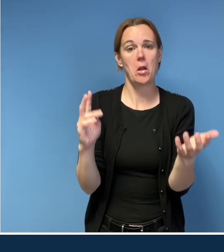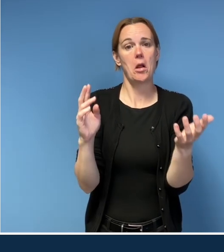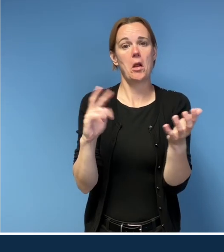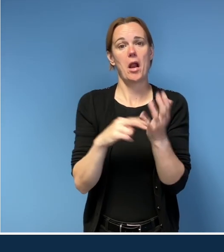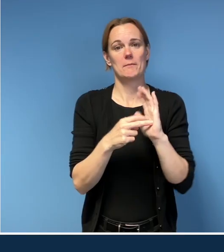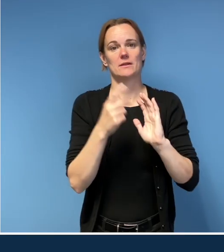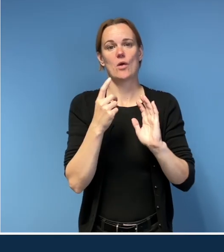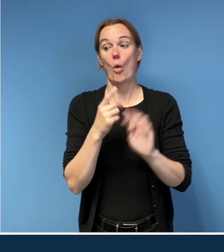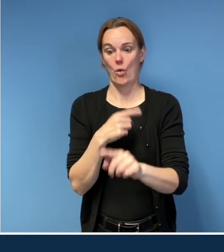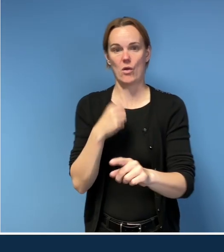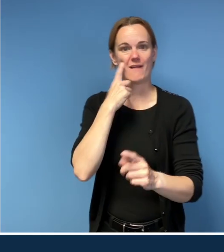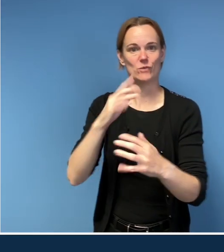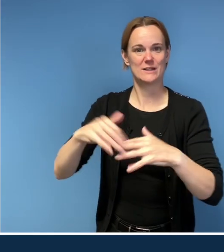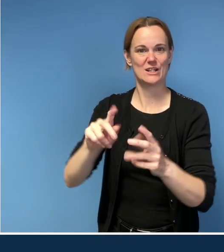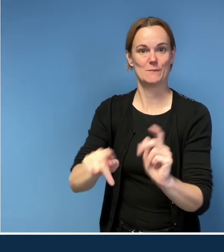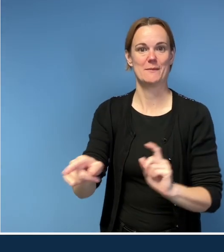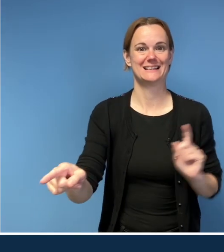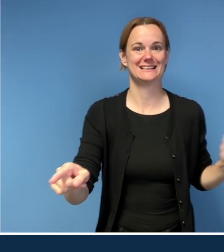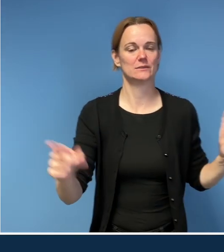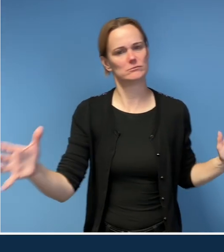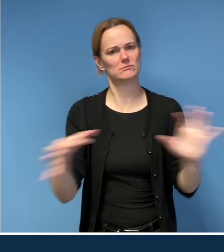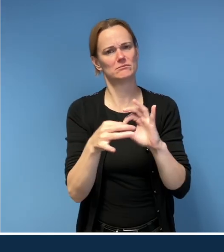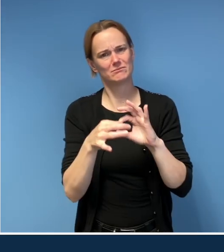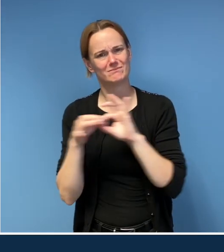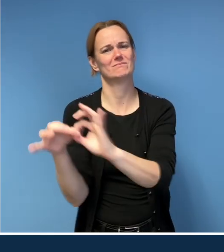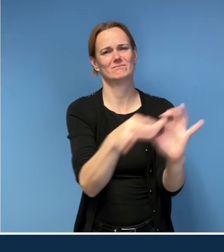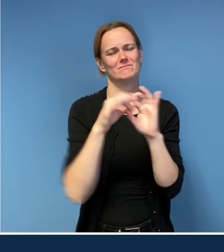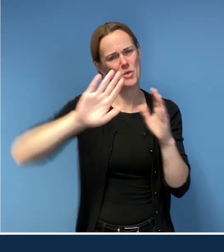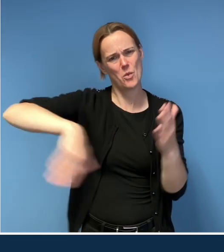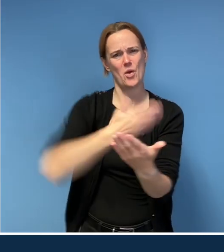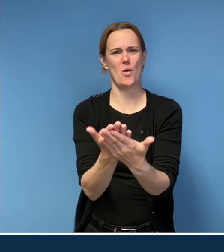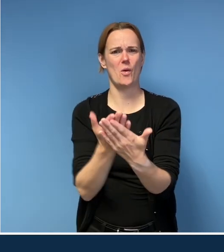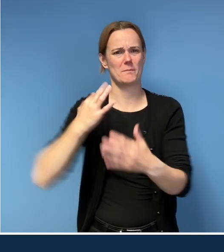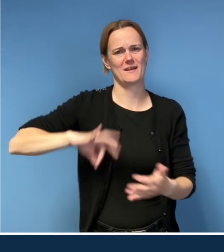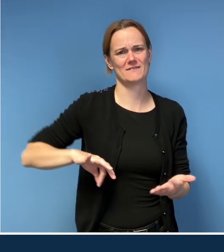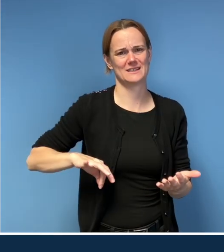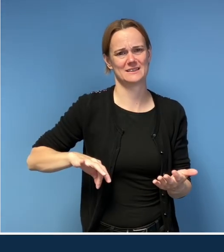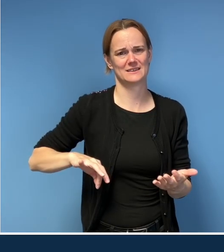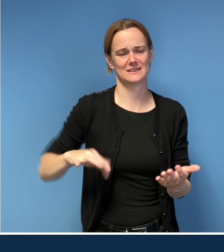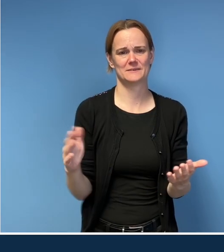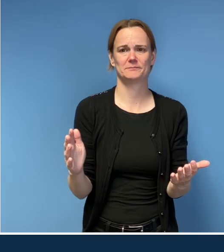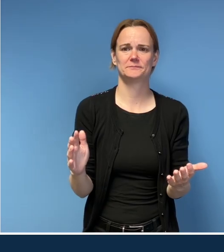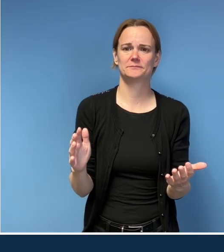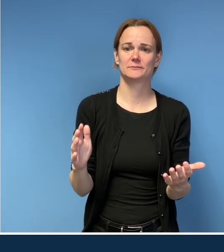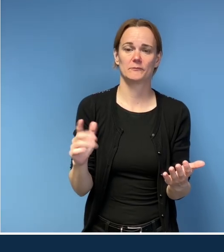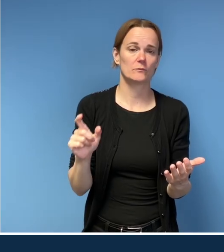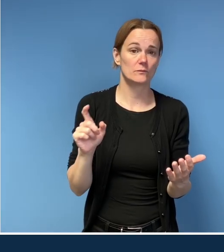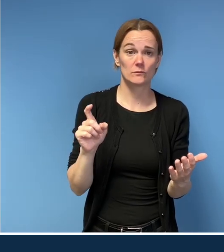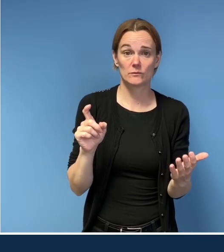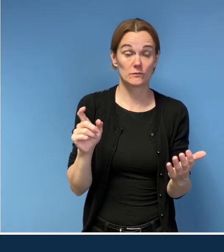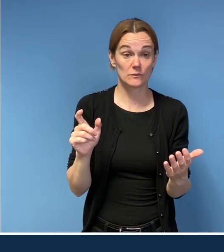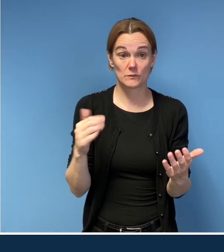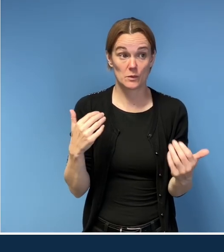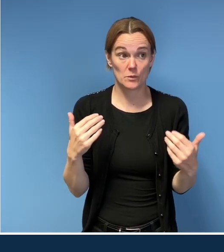Indigenous people, it's that relational part that everyone benefits from that. And making sure that we're aware that there's legal